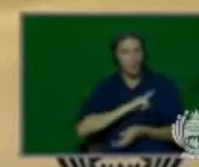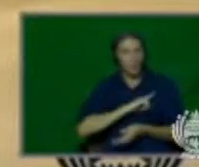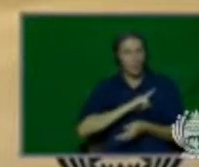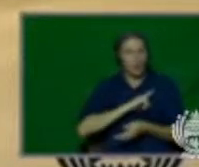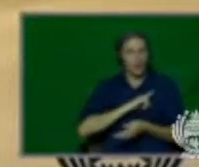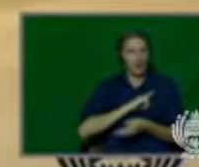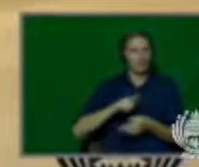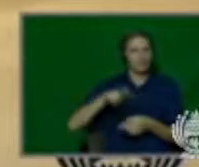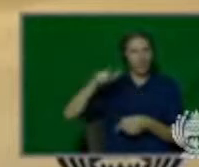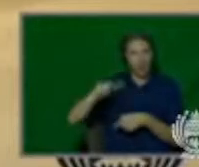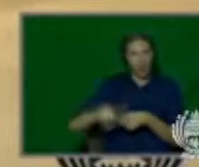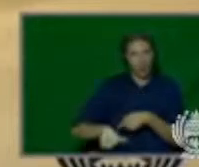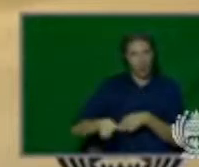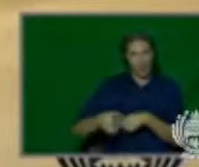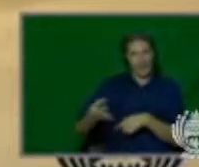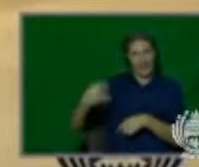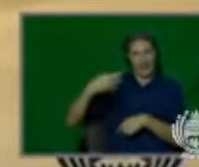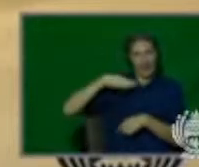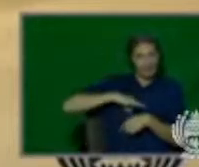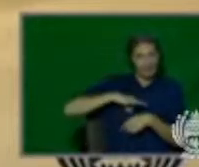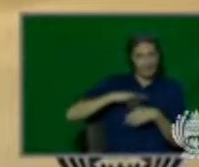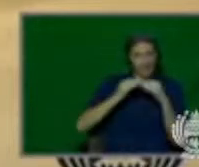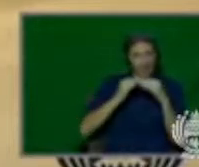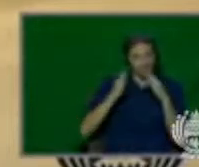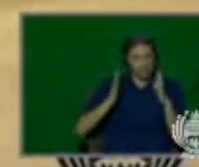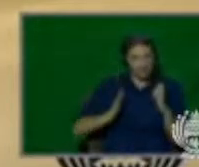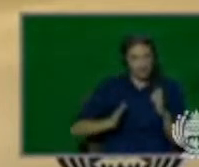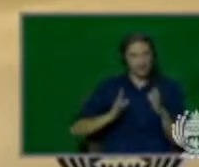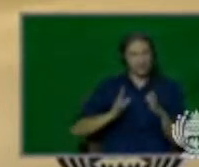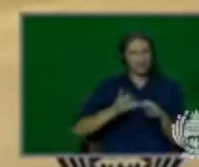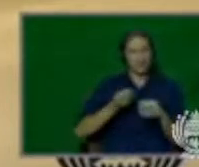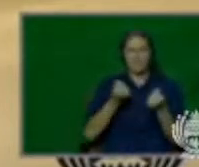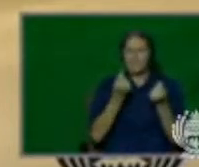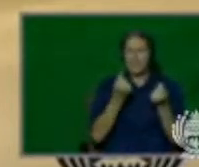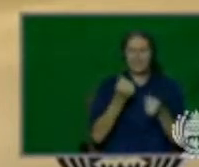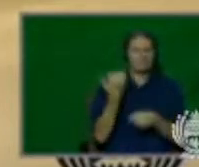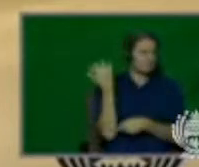transport. Let me pause and show an example. Let me pause.